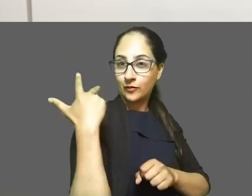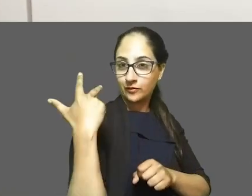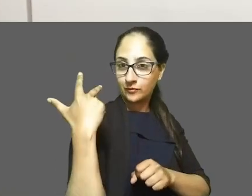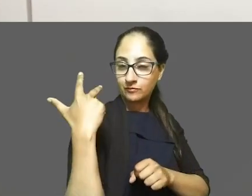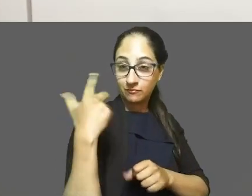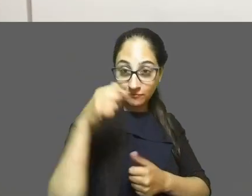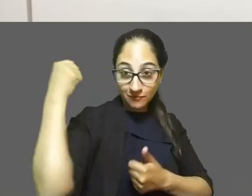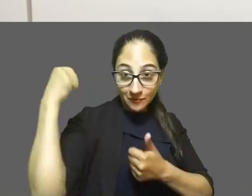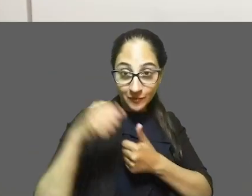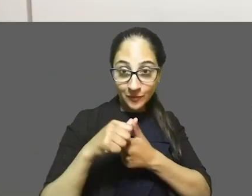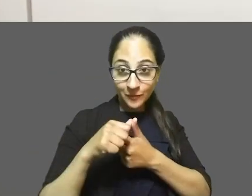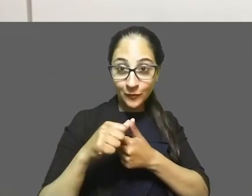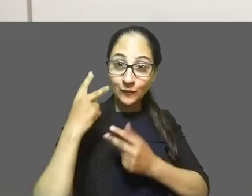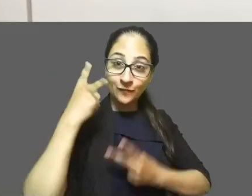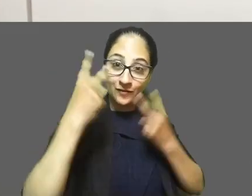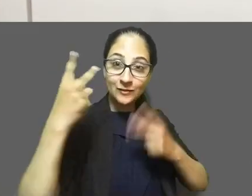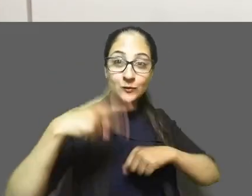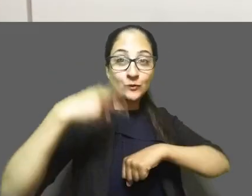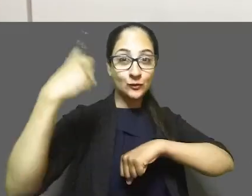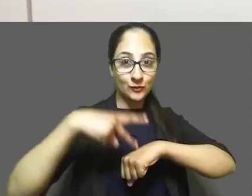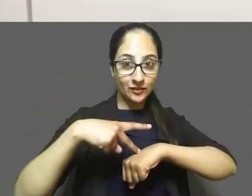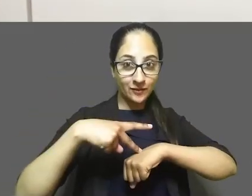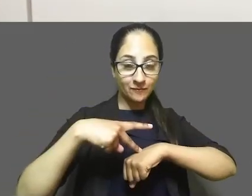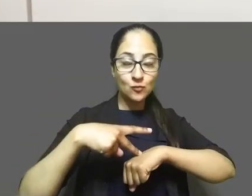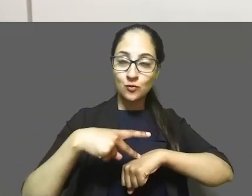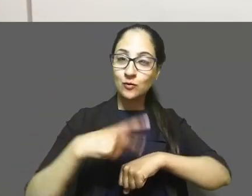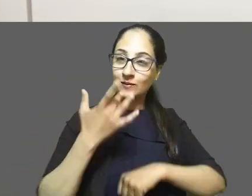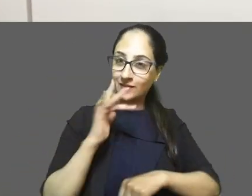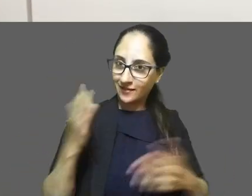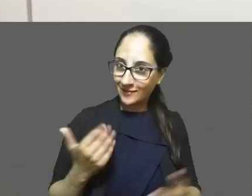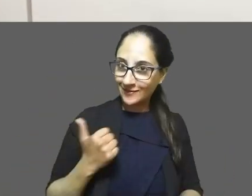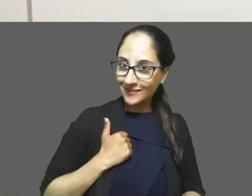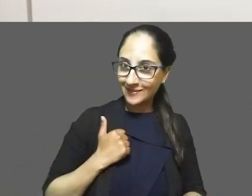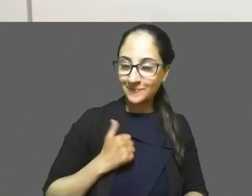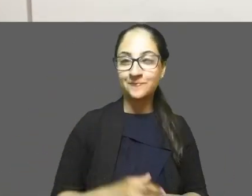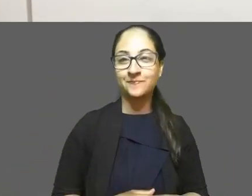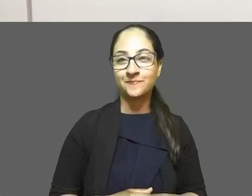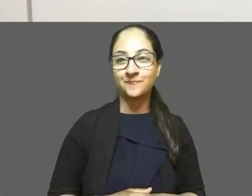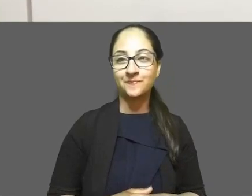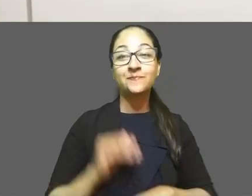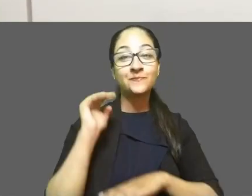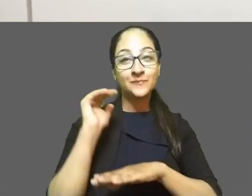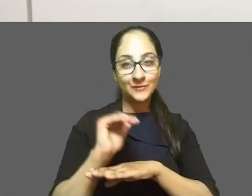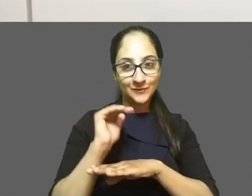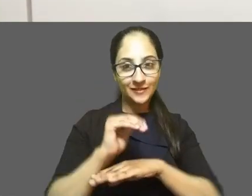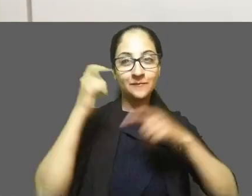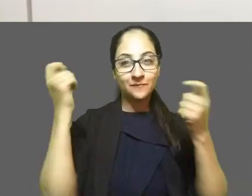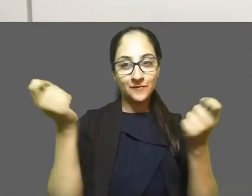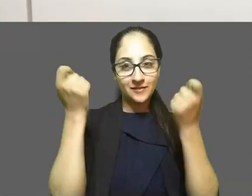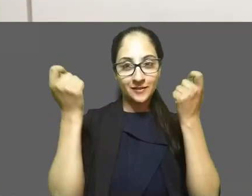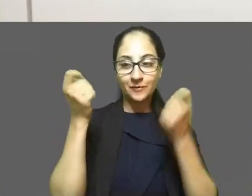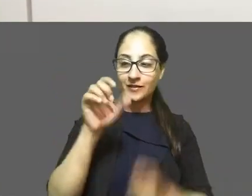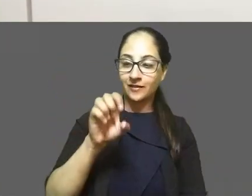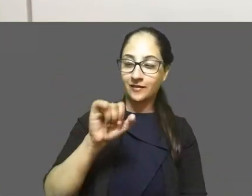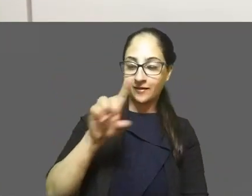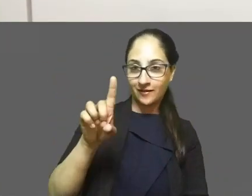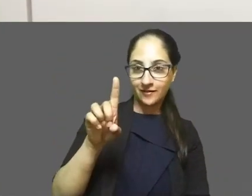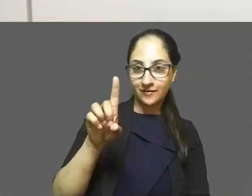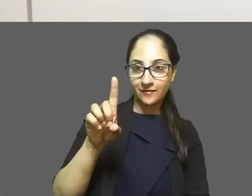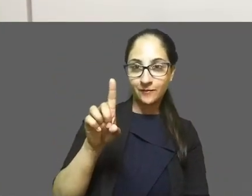Diamond Jubilee visit to Canada. We're a little spoiled over here, aren't we? Tonight, we will be celebrating